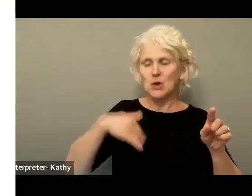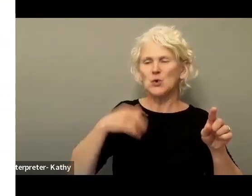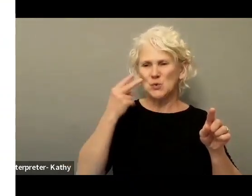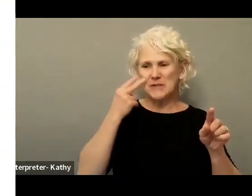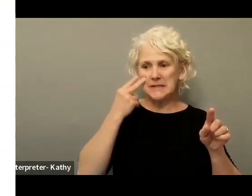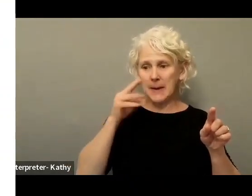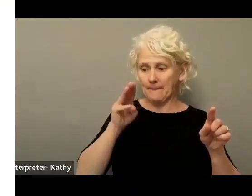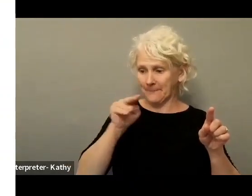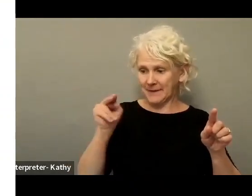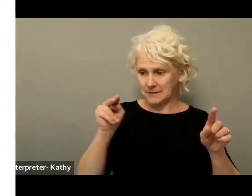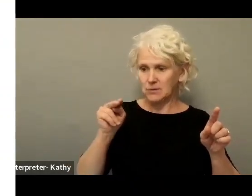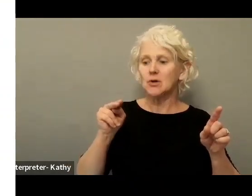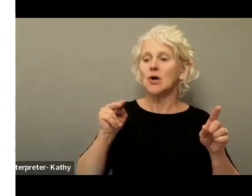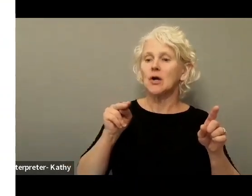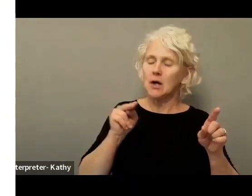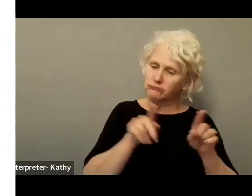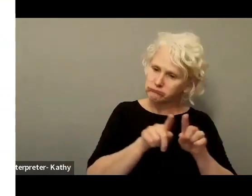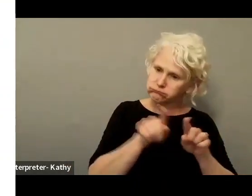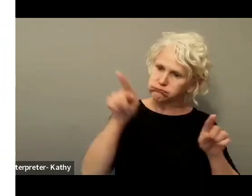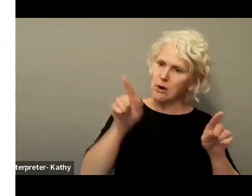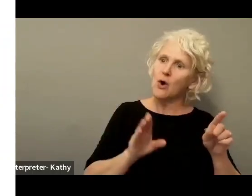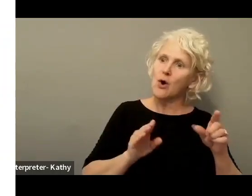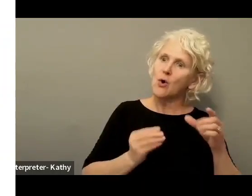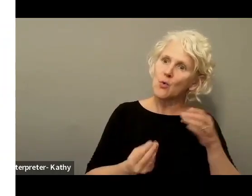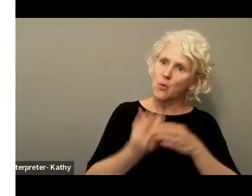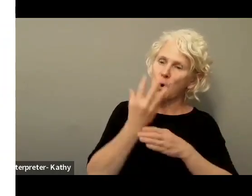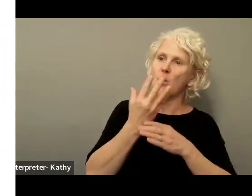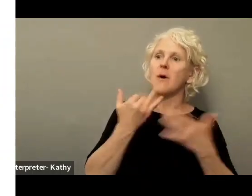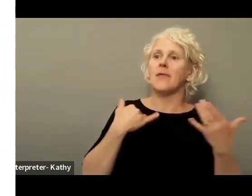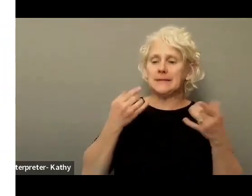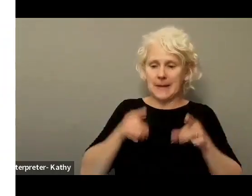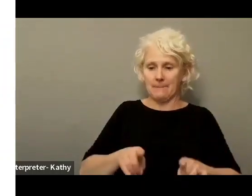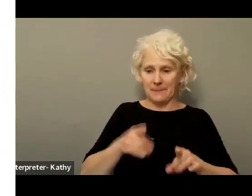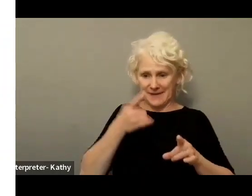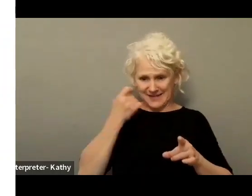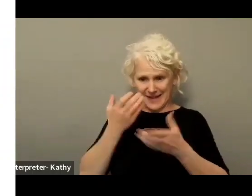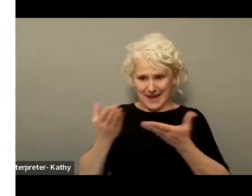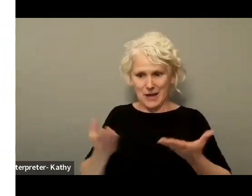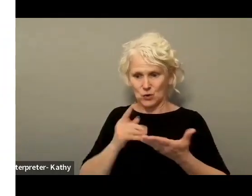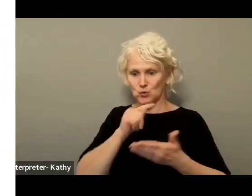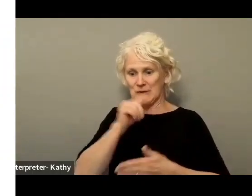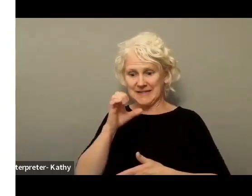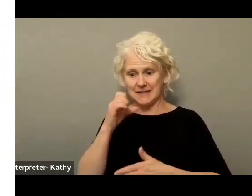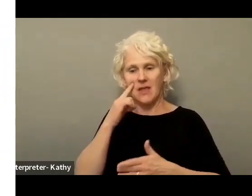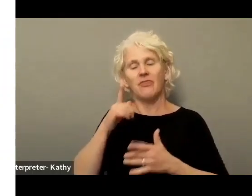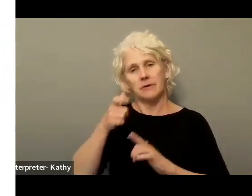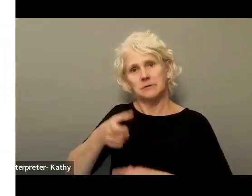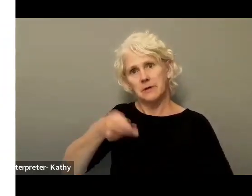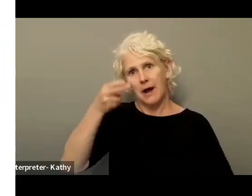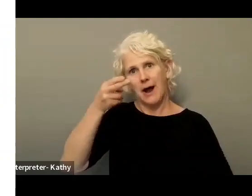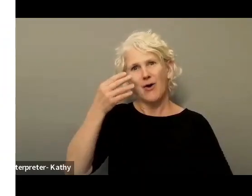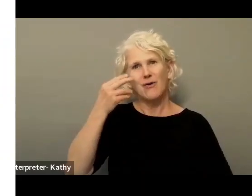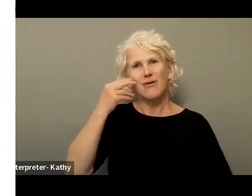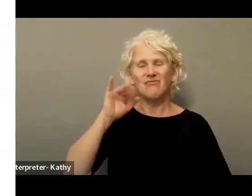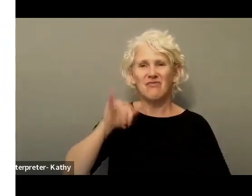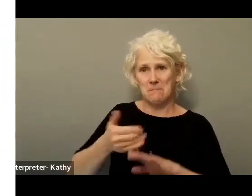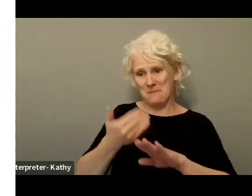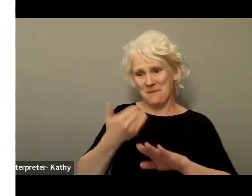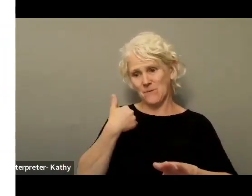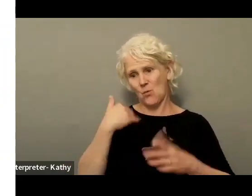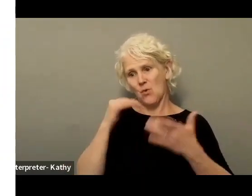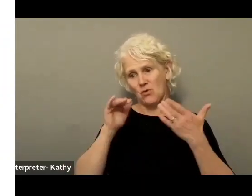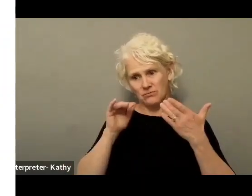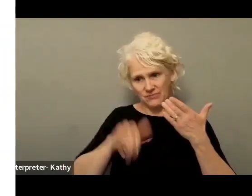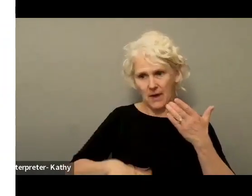it's back and it's grown, but that's obviously brought up by the Twin Cities, which is way higher than it was before the